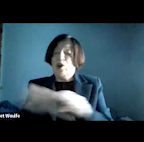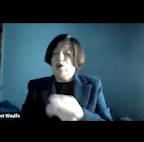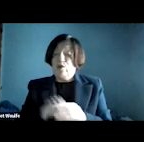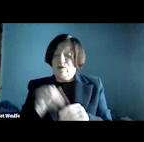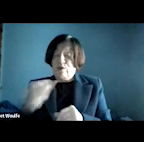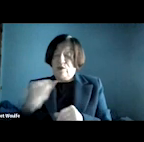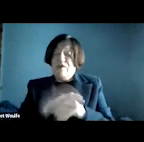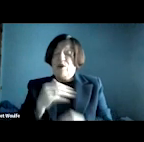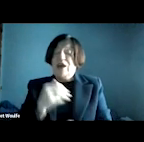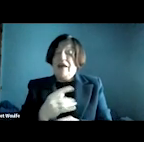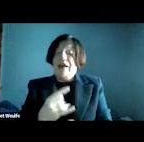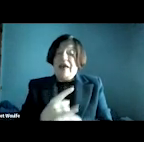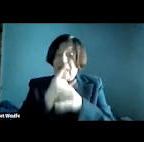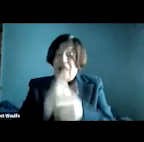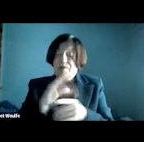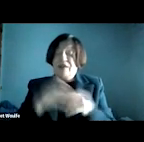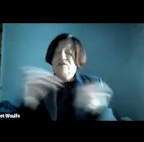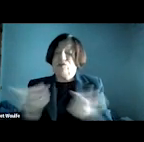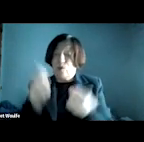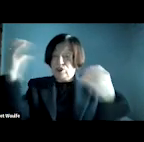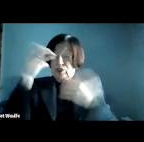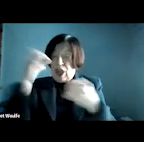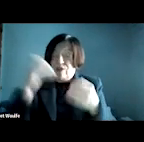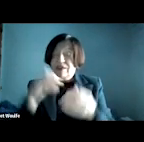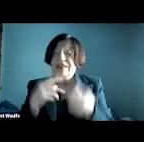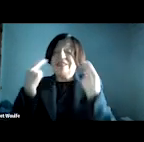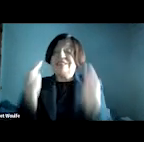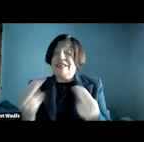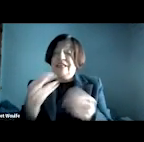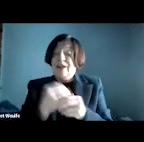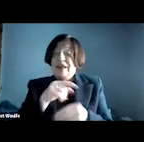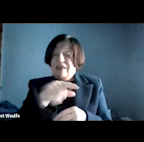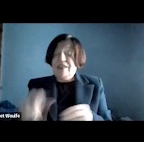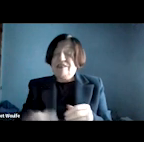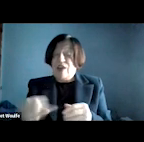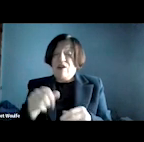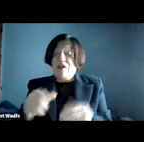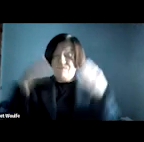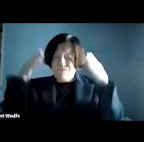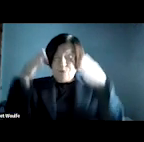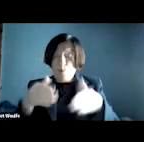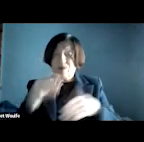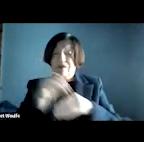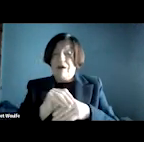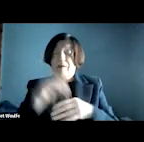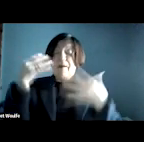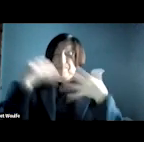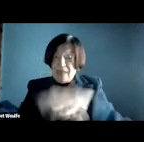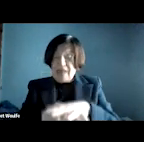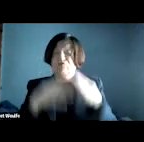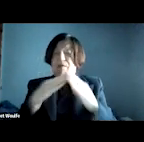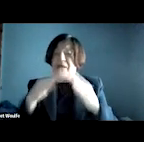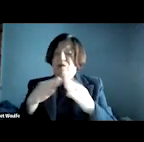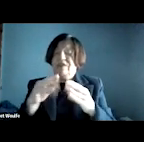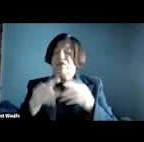for assistance, health, and social care facilities that may be required in these settings. So again, the focus is on mainstream housing in the